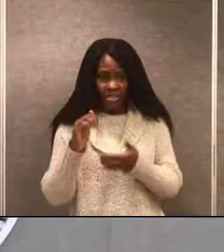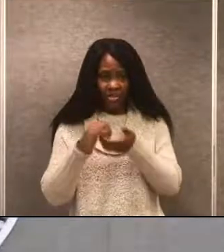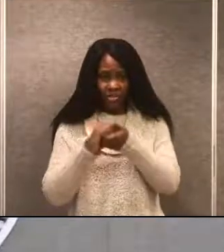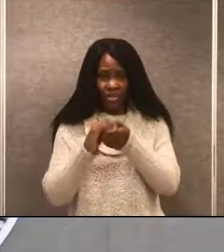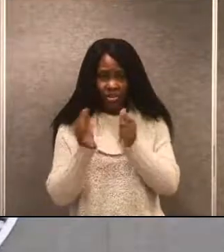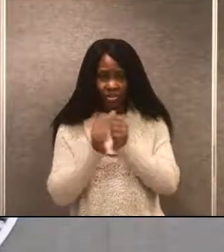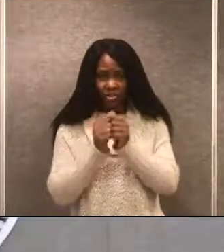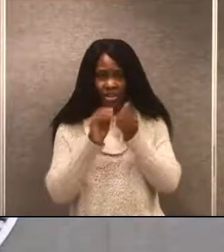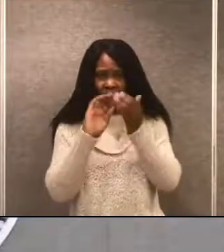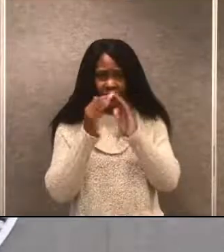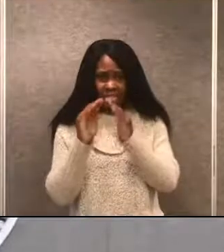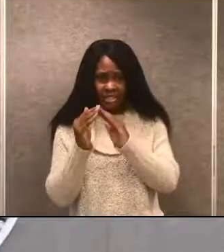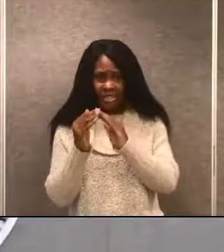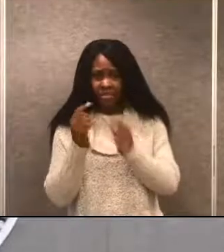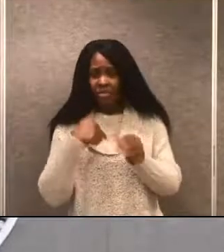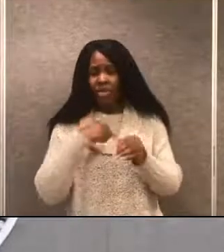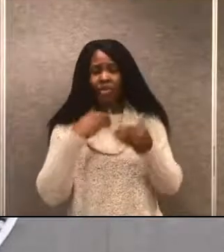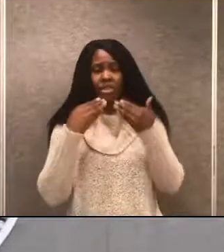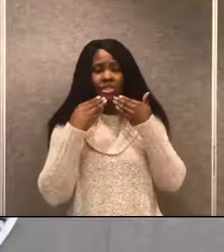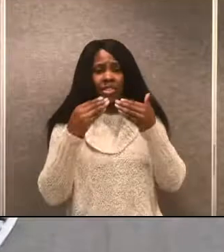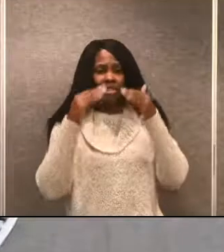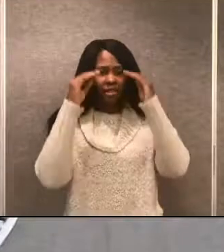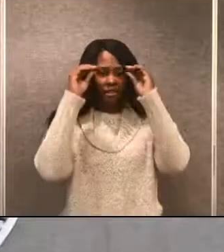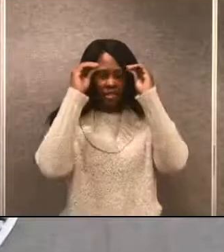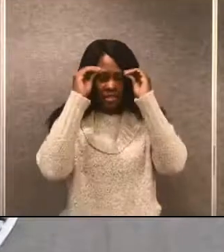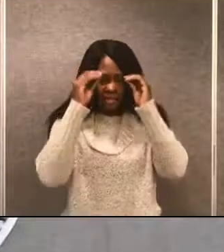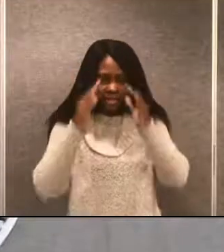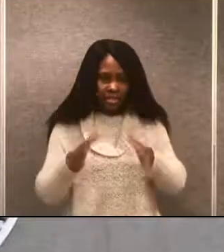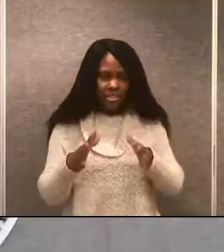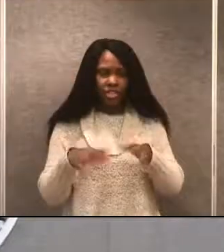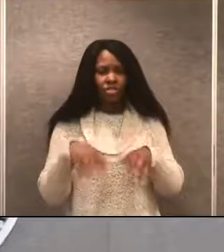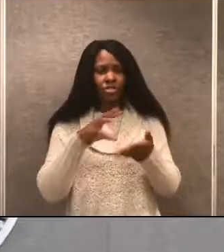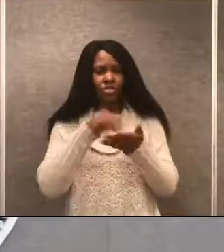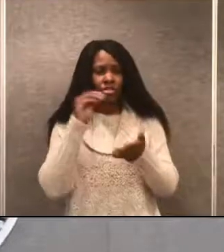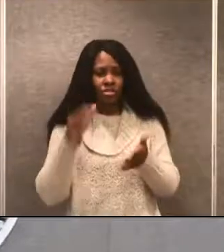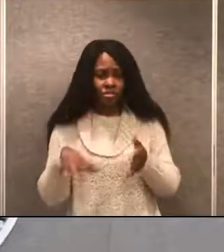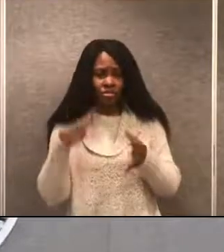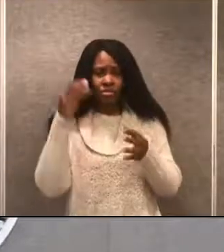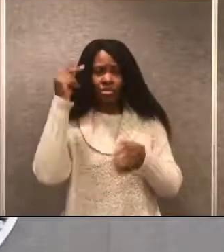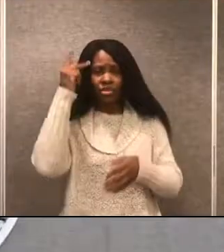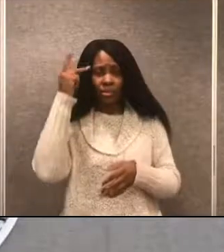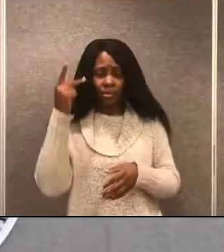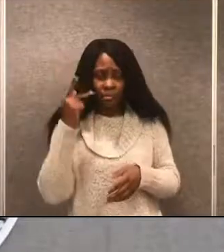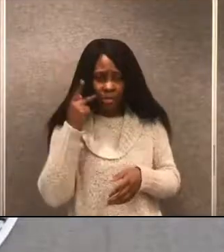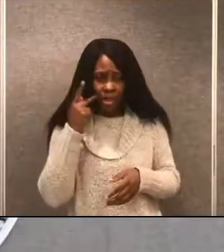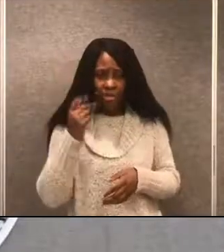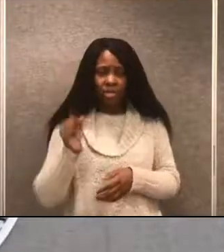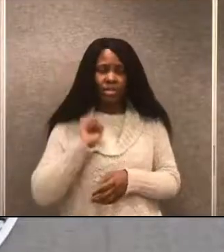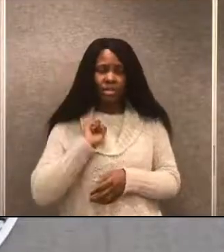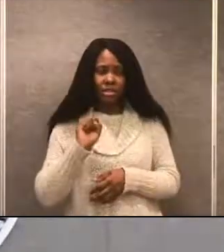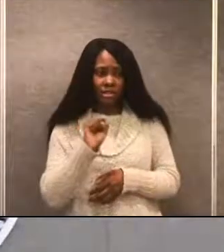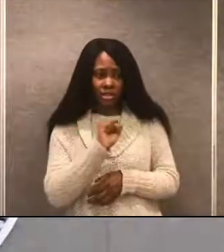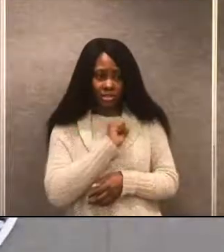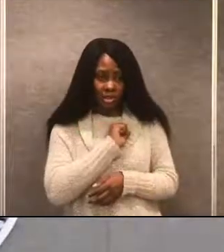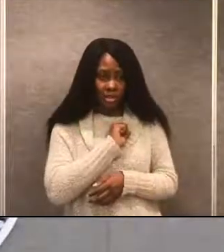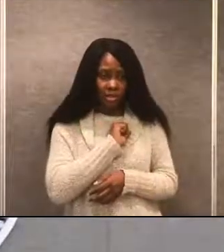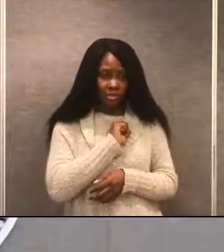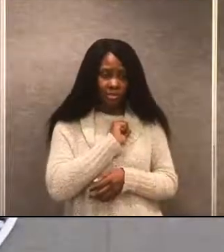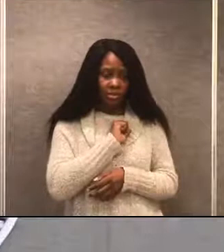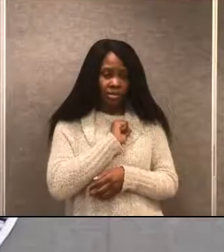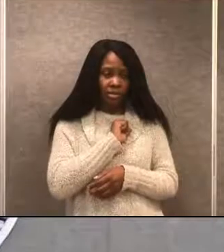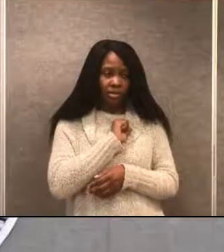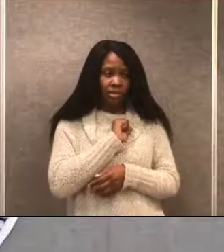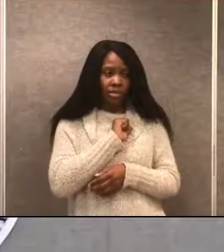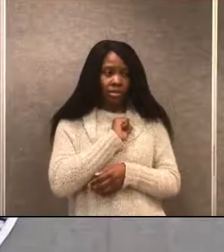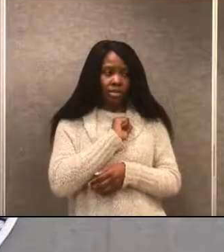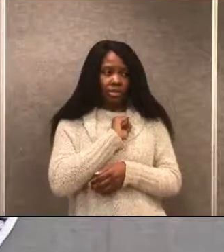Thank the teachers. We thank all our students and the parents and all the faculty that has been